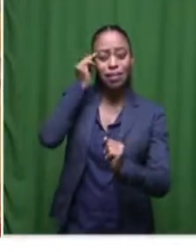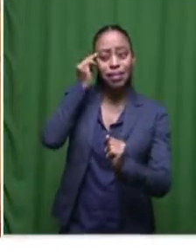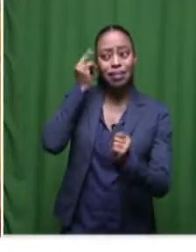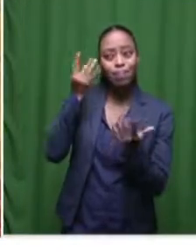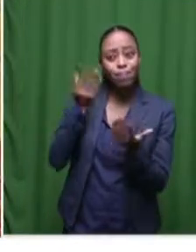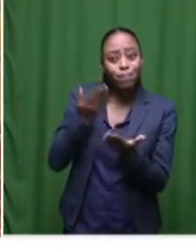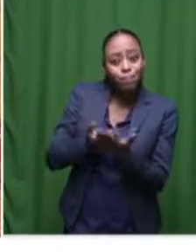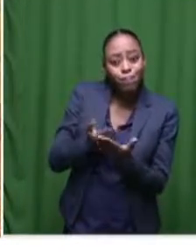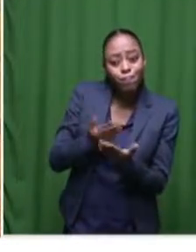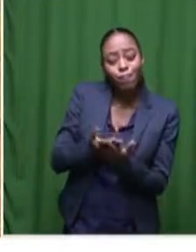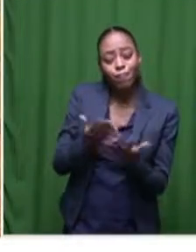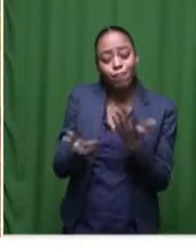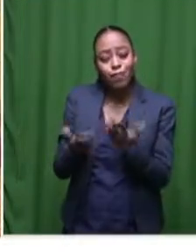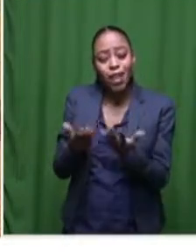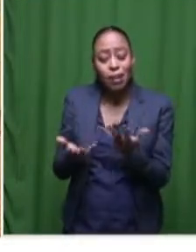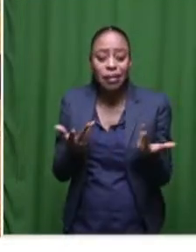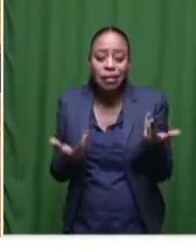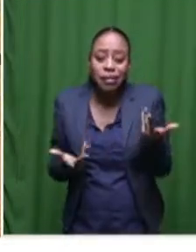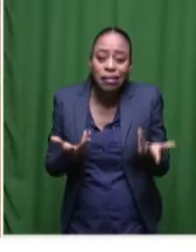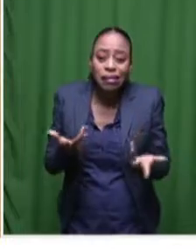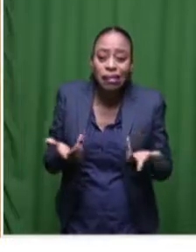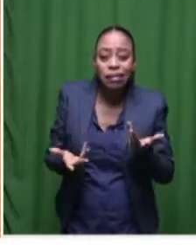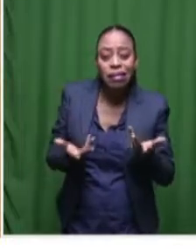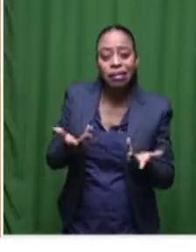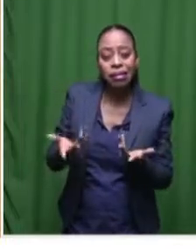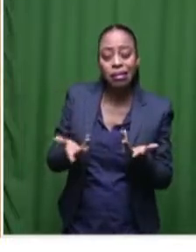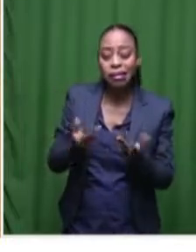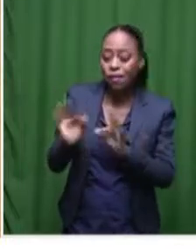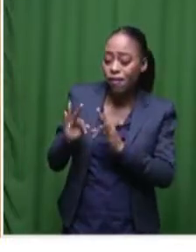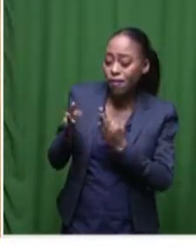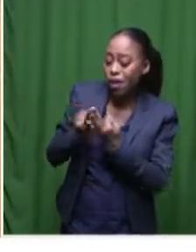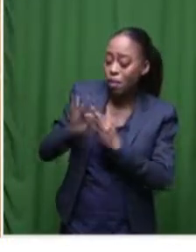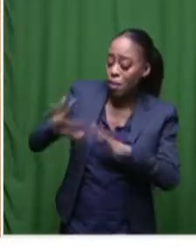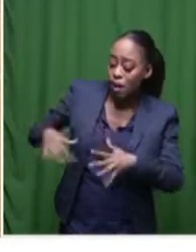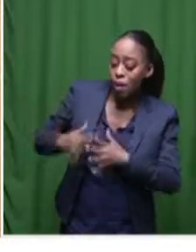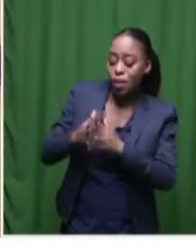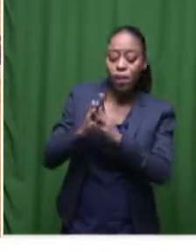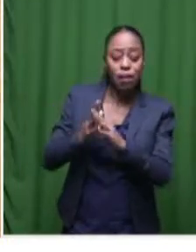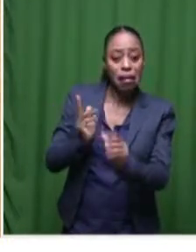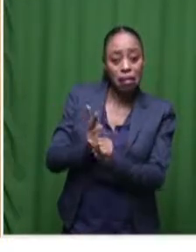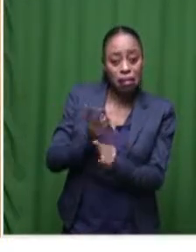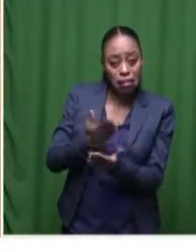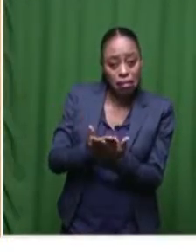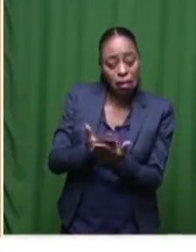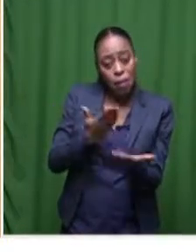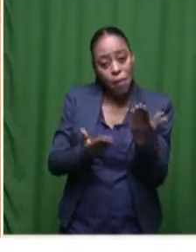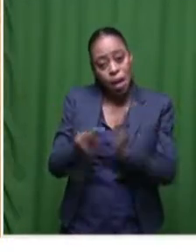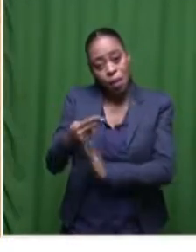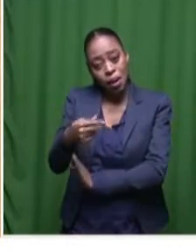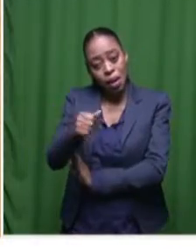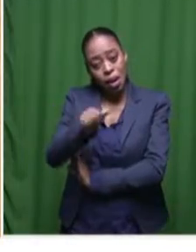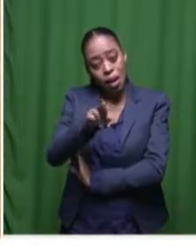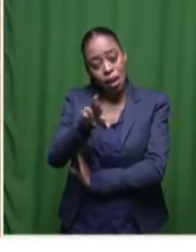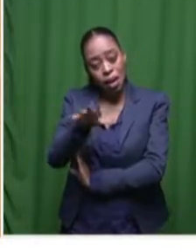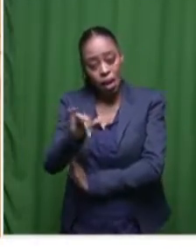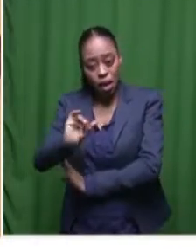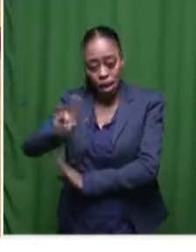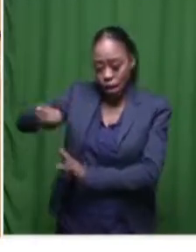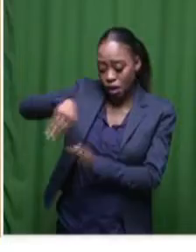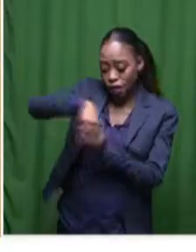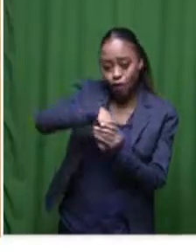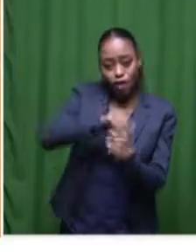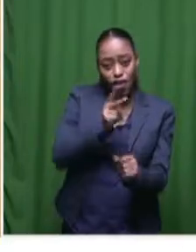could be an opportunity to bring the family together and perhaps bring Harry back into the fold?